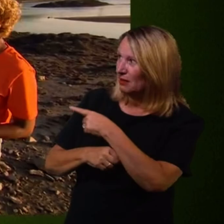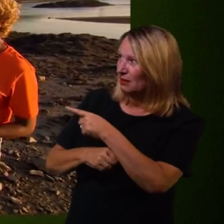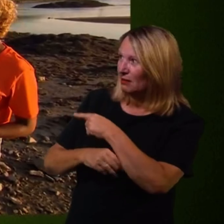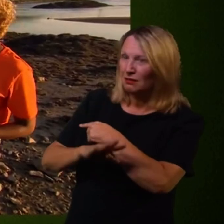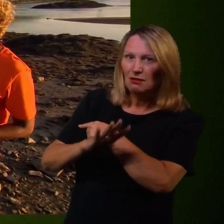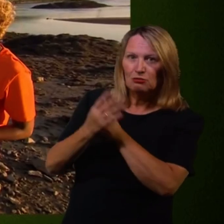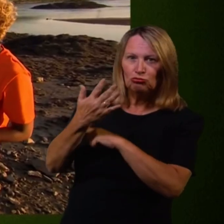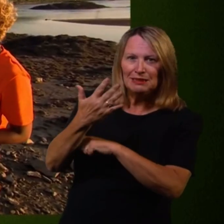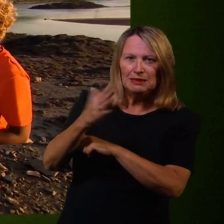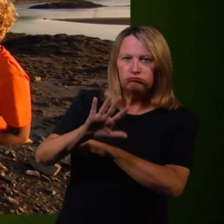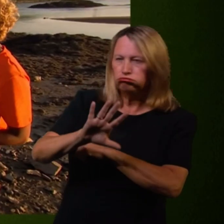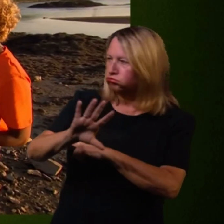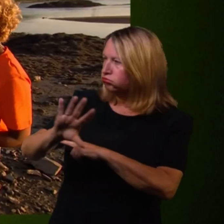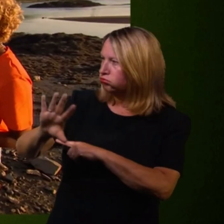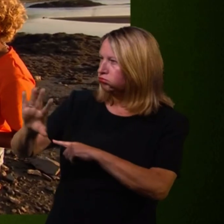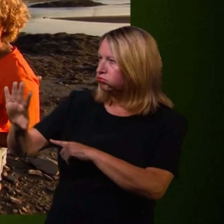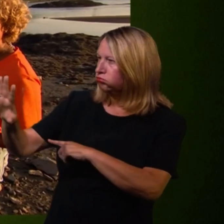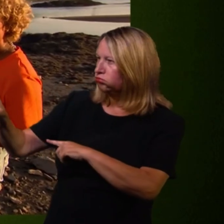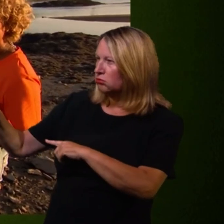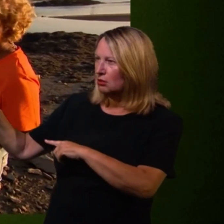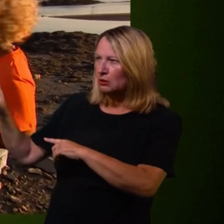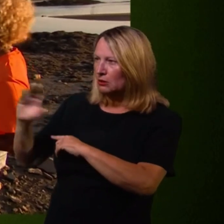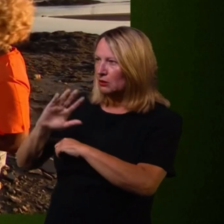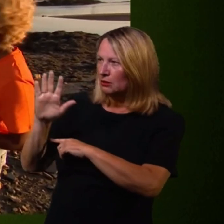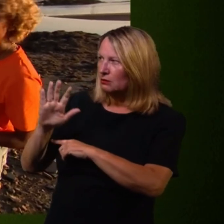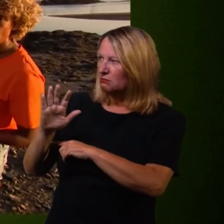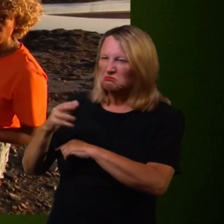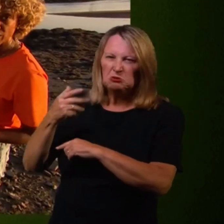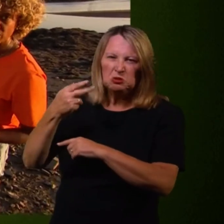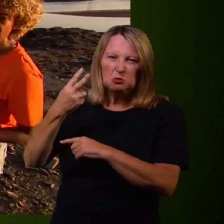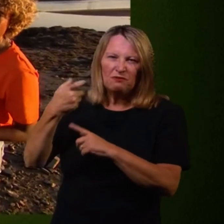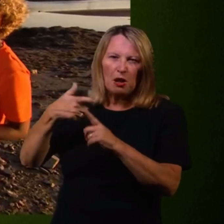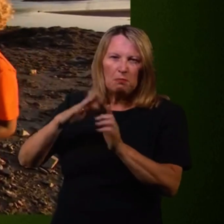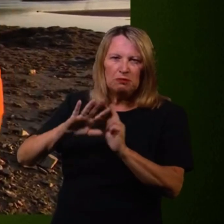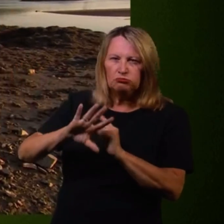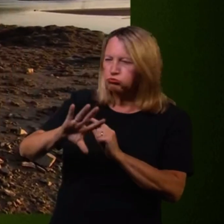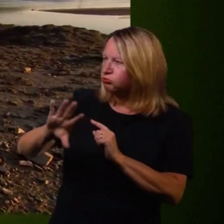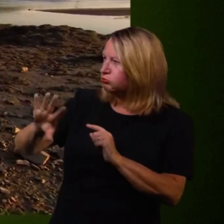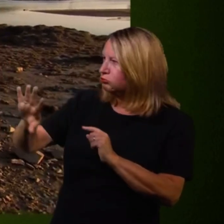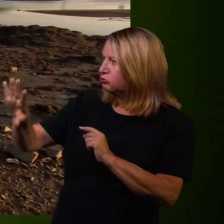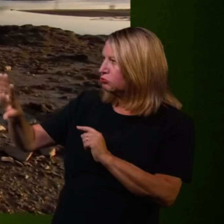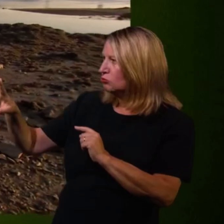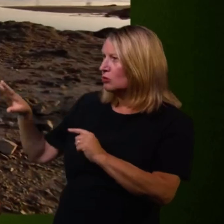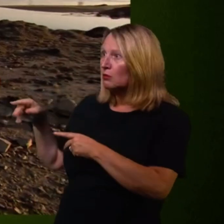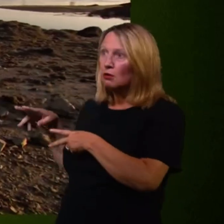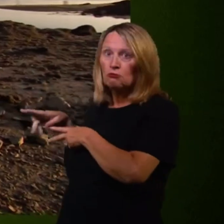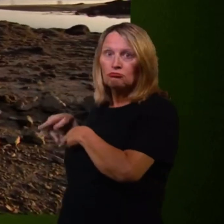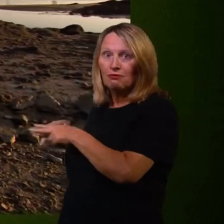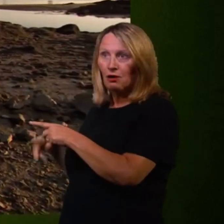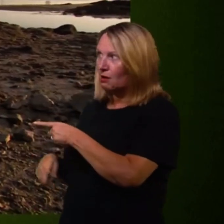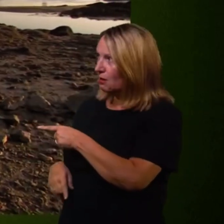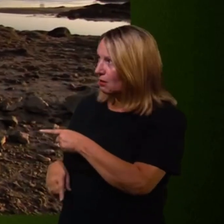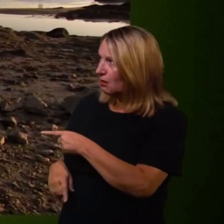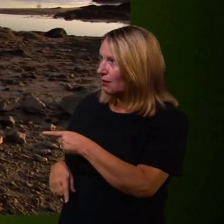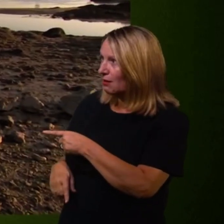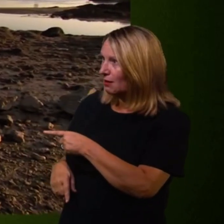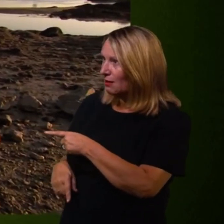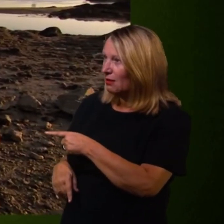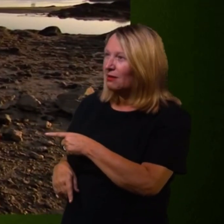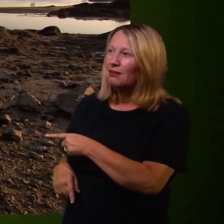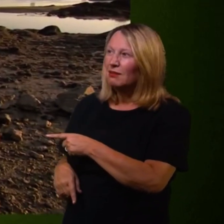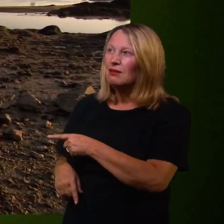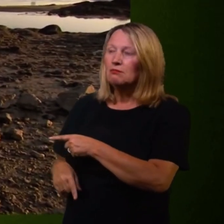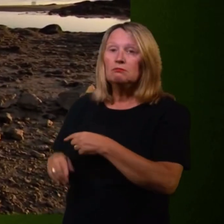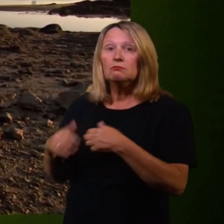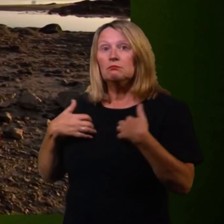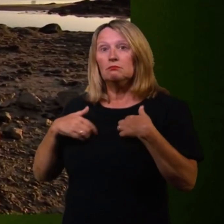it. It's a very long, narrow stretch. It runs about 25 kilometers, way beyond what you can see here. But what's really interesting is that